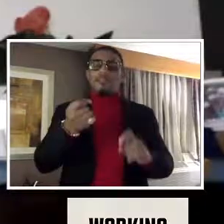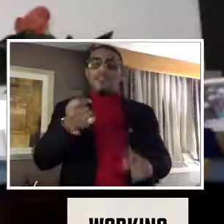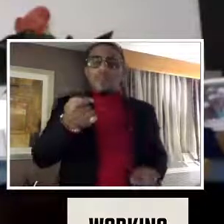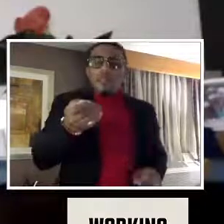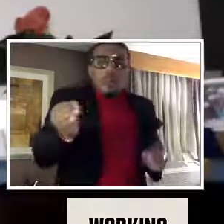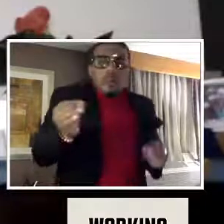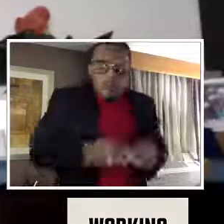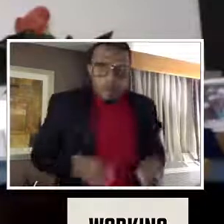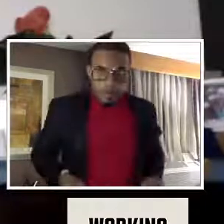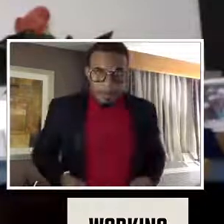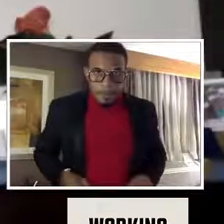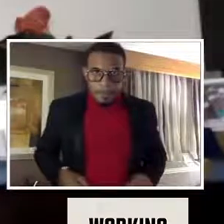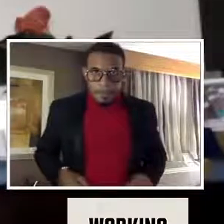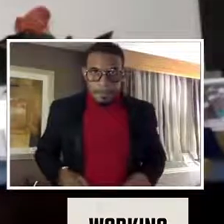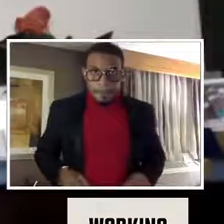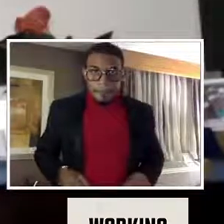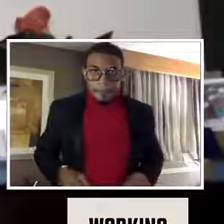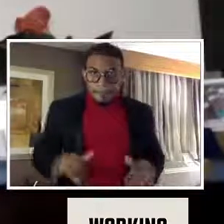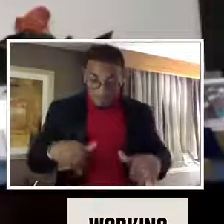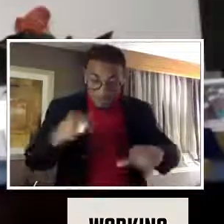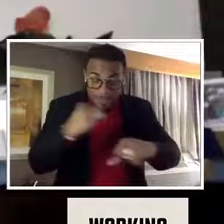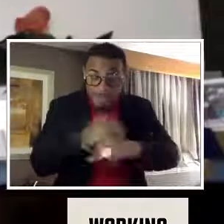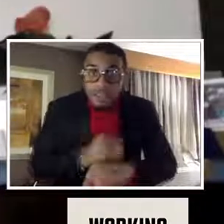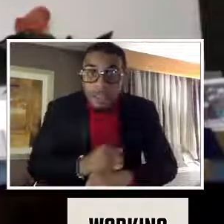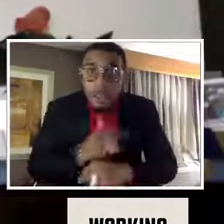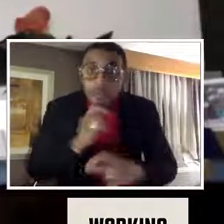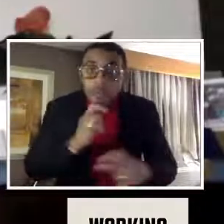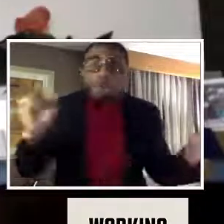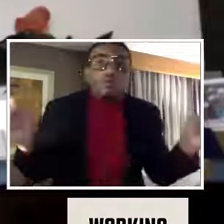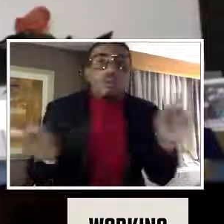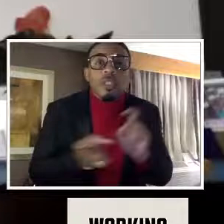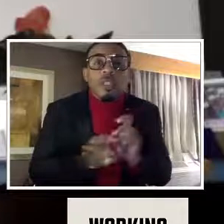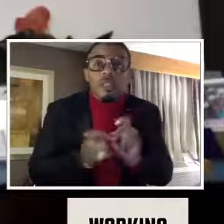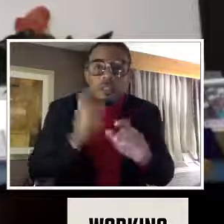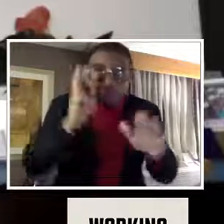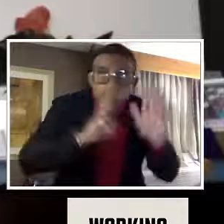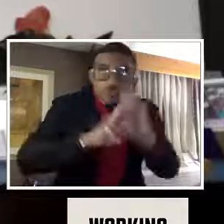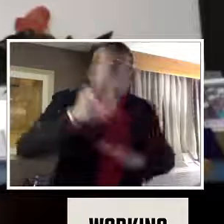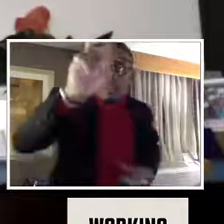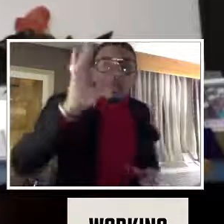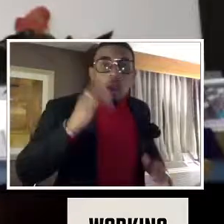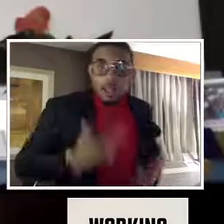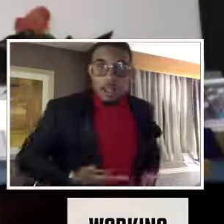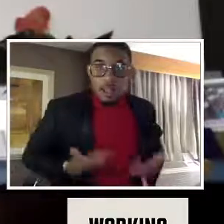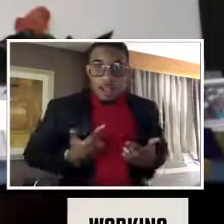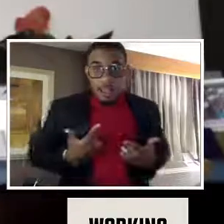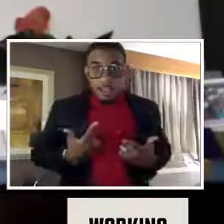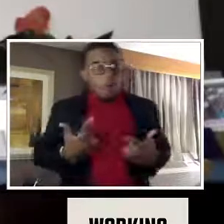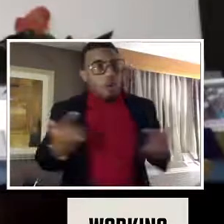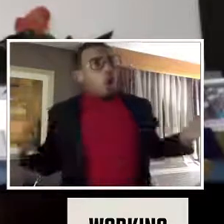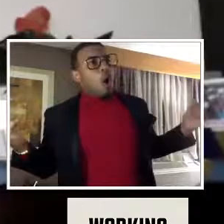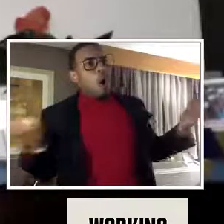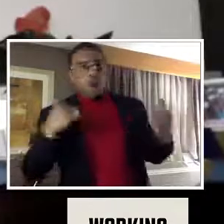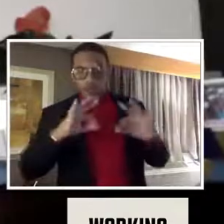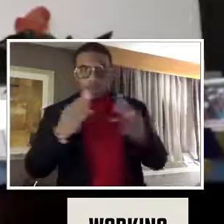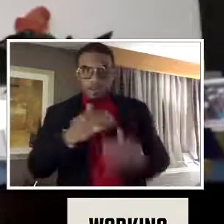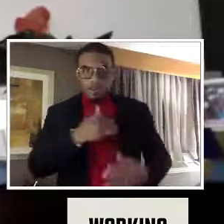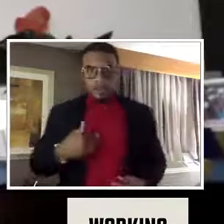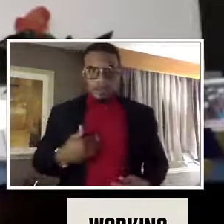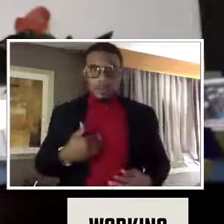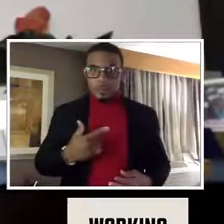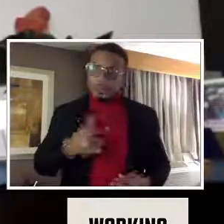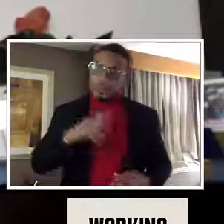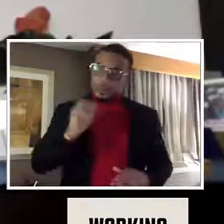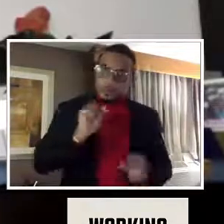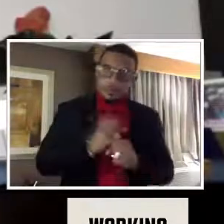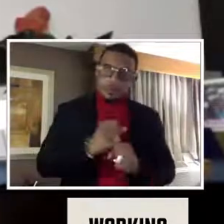little bit more. This fight will transform the trajectory of our lives and the lives of all of our family members so that